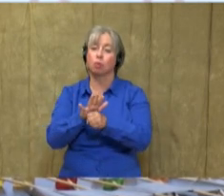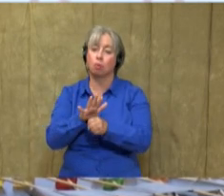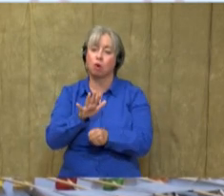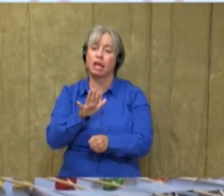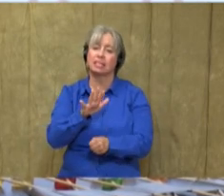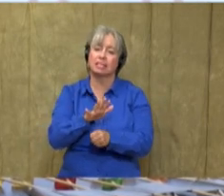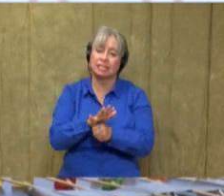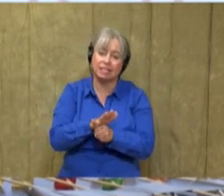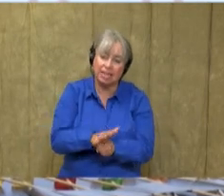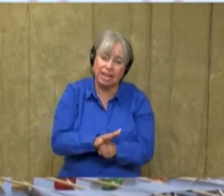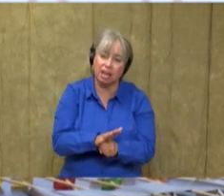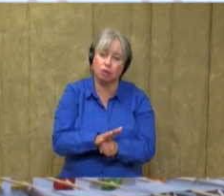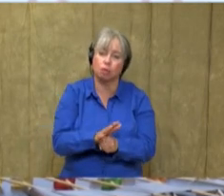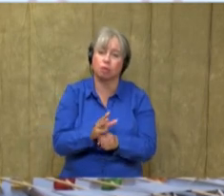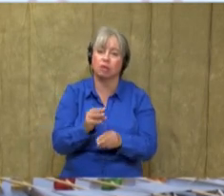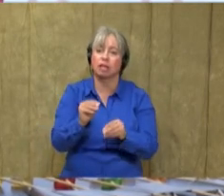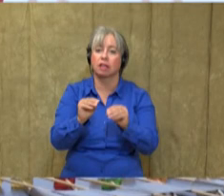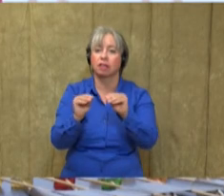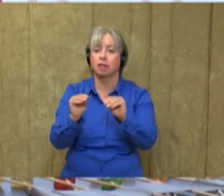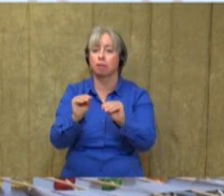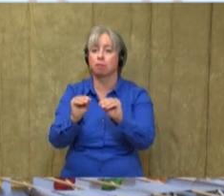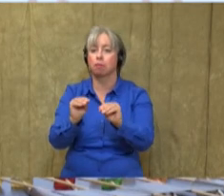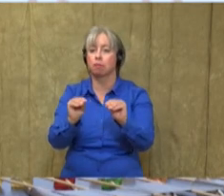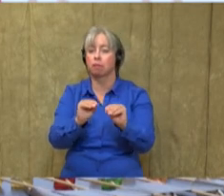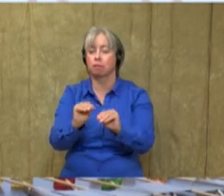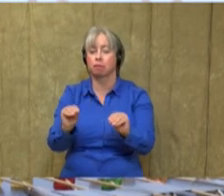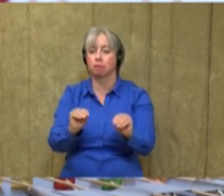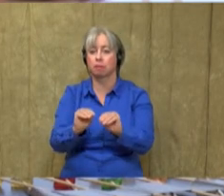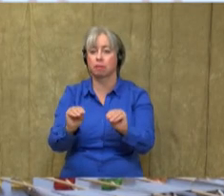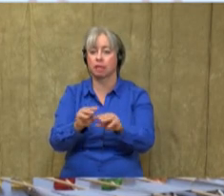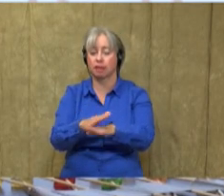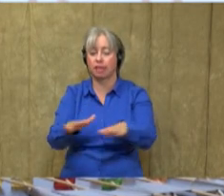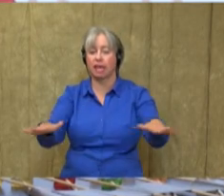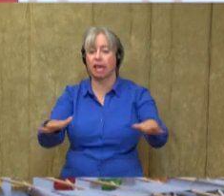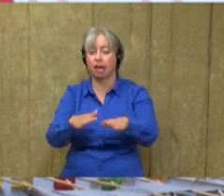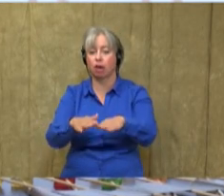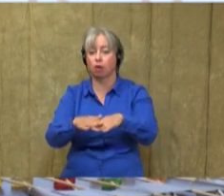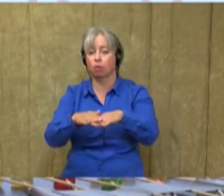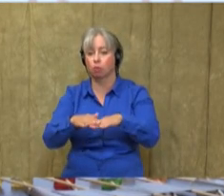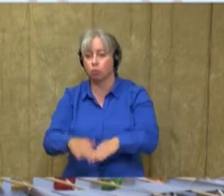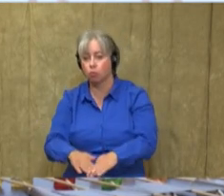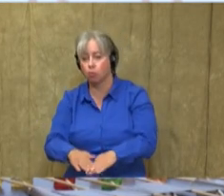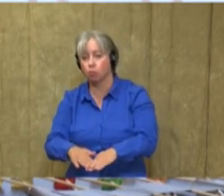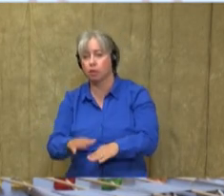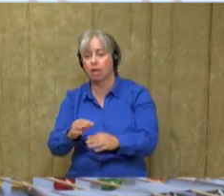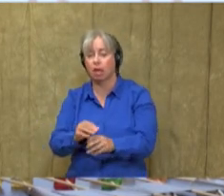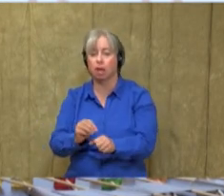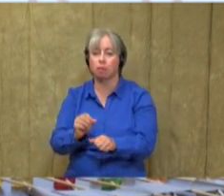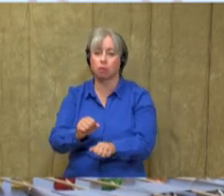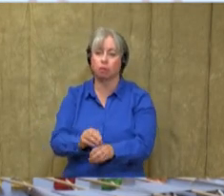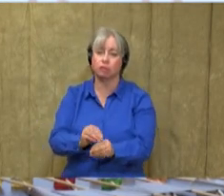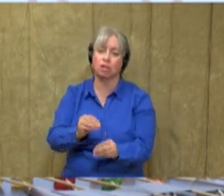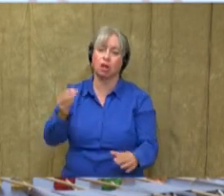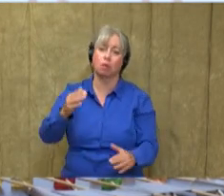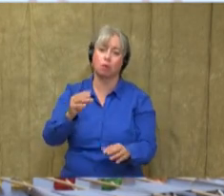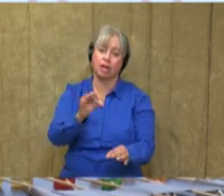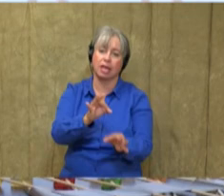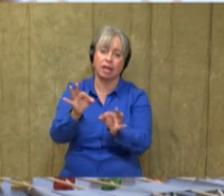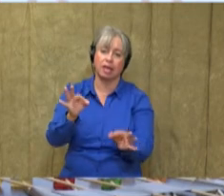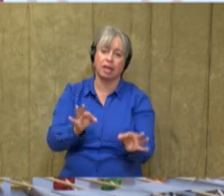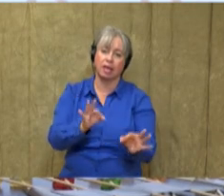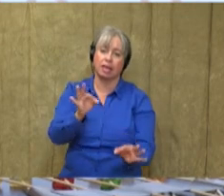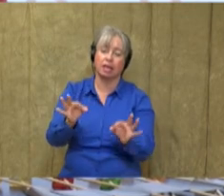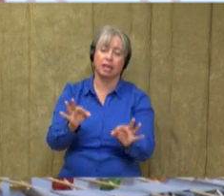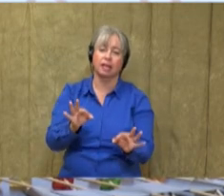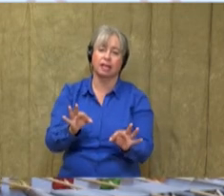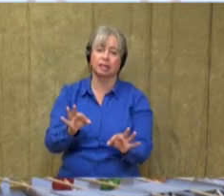you actually move the particles of air away from each other. And that creates space.